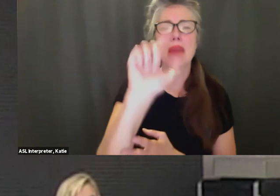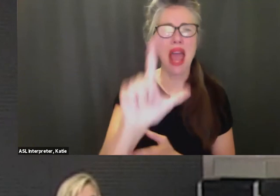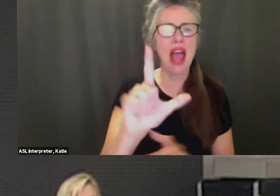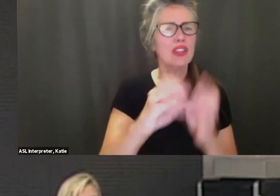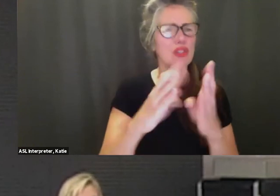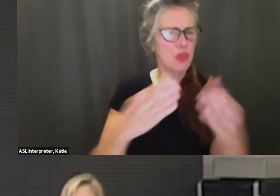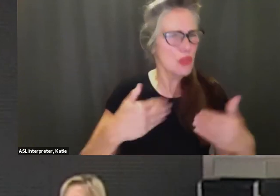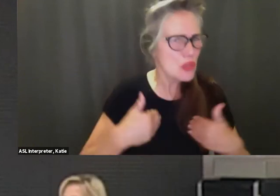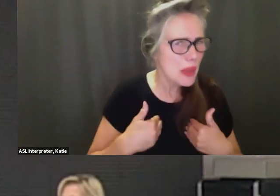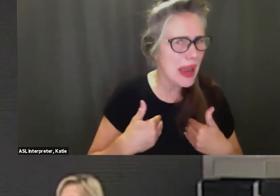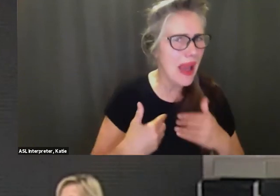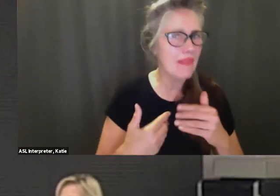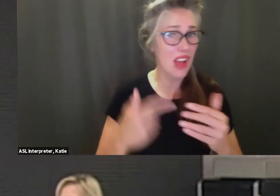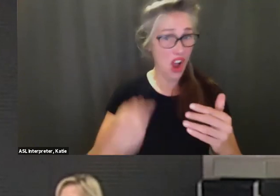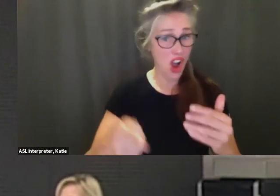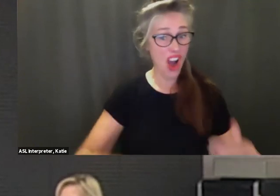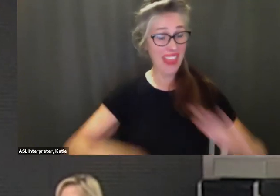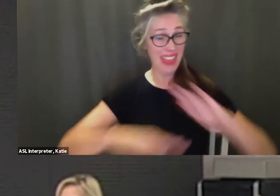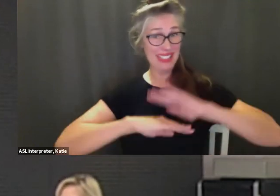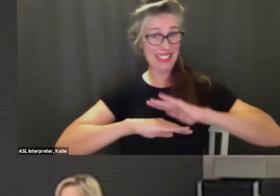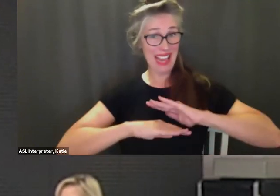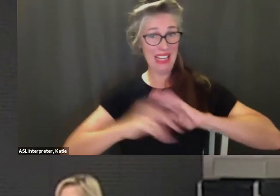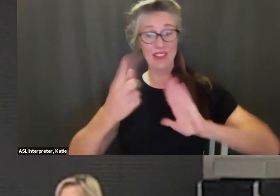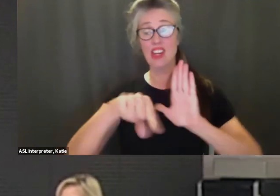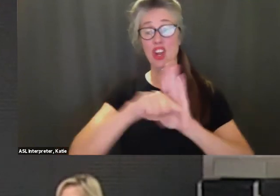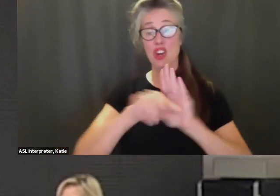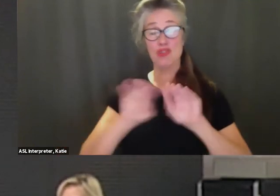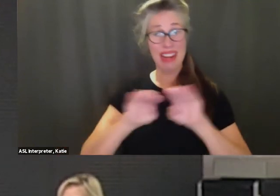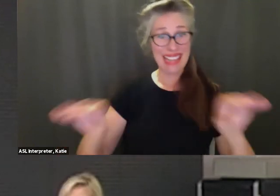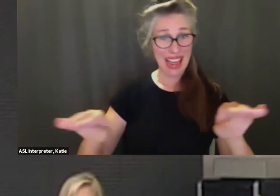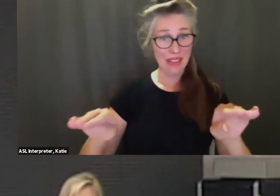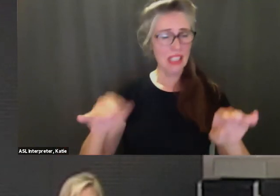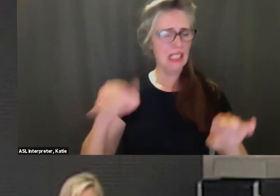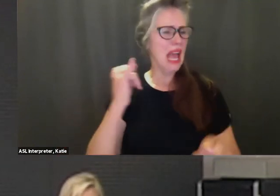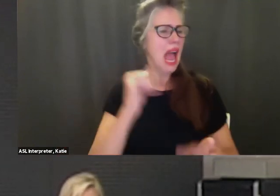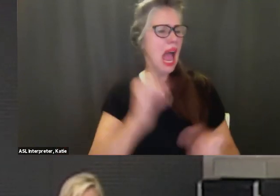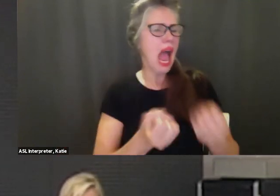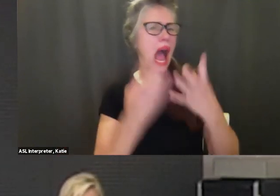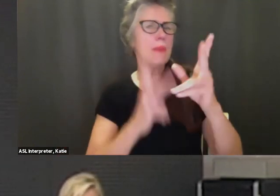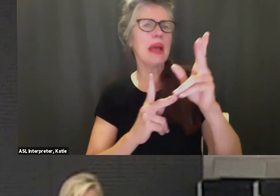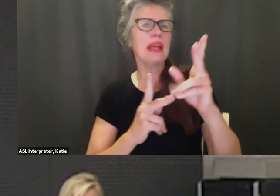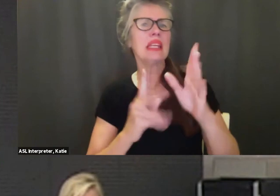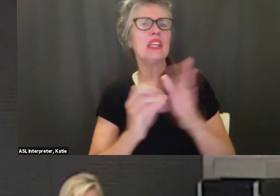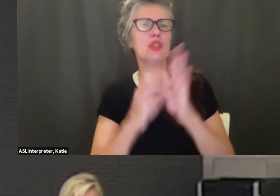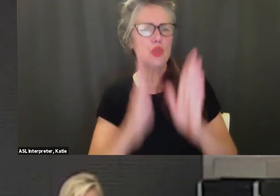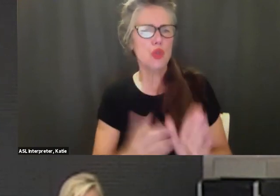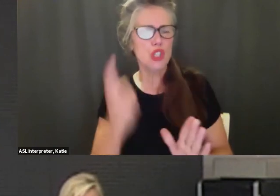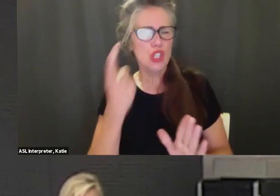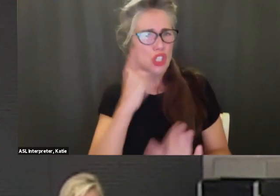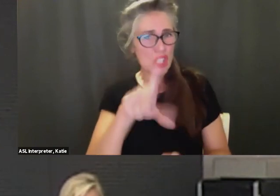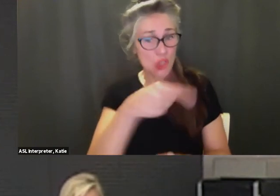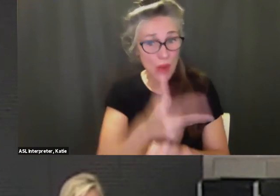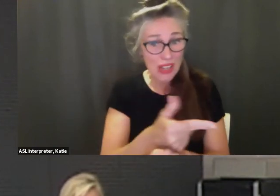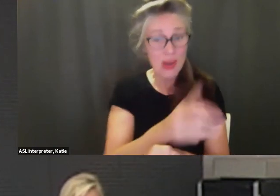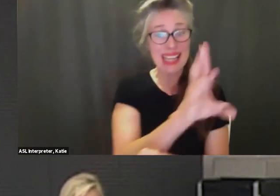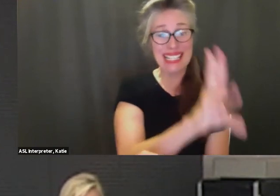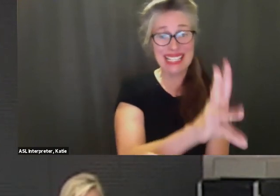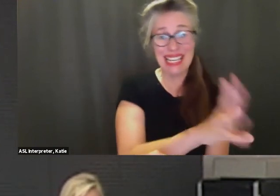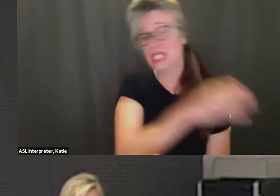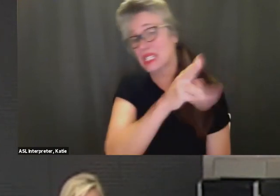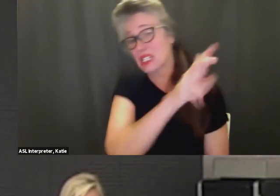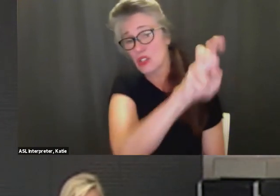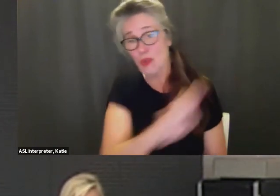And are they at grade level? How many of these students that just graduated from 6th to 7th grade, 7th to 8th and so